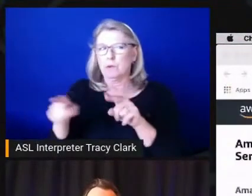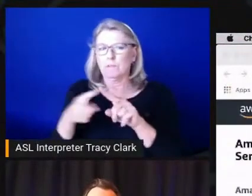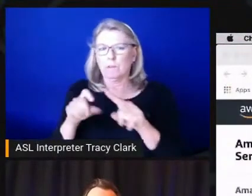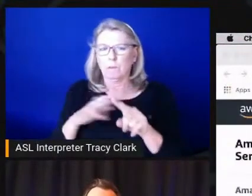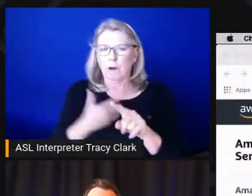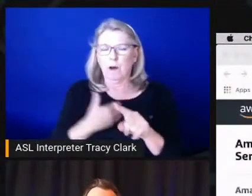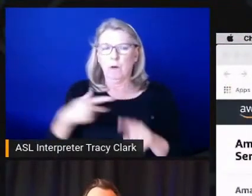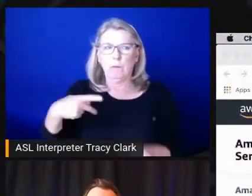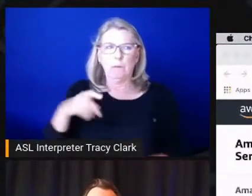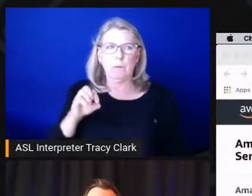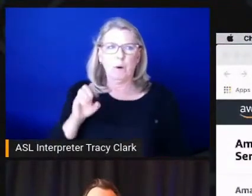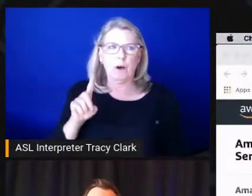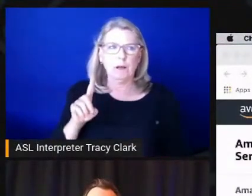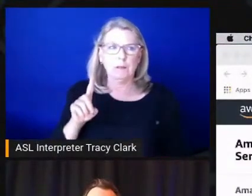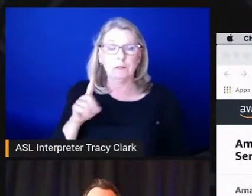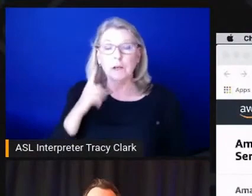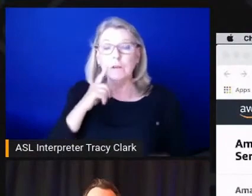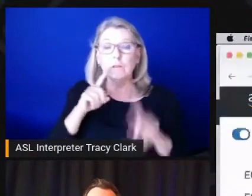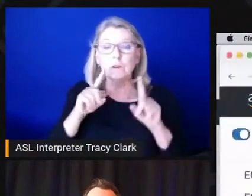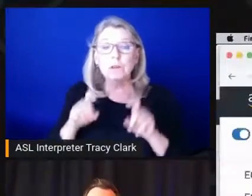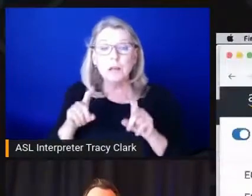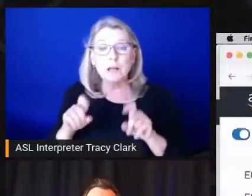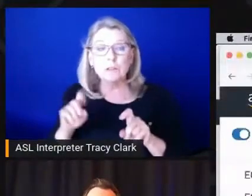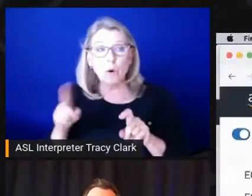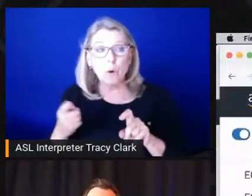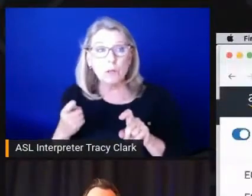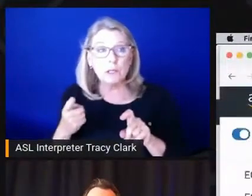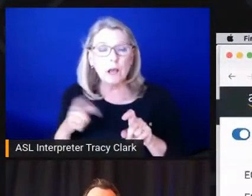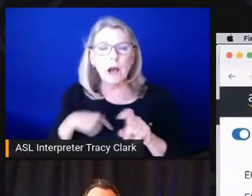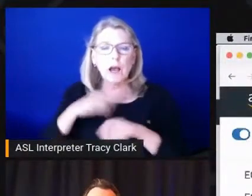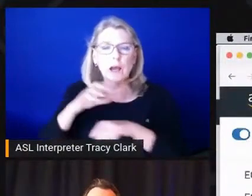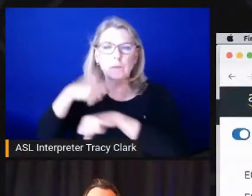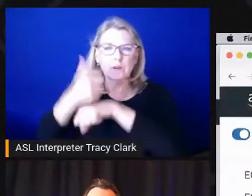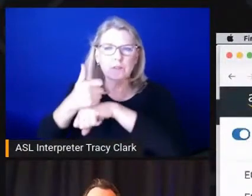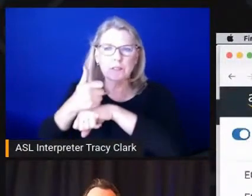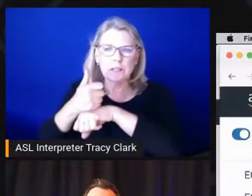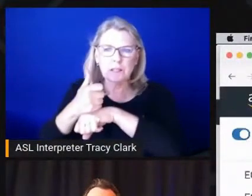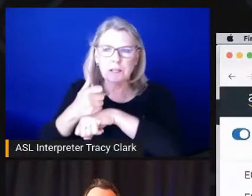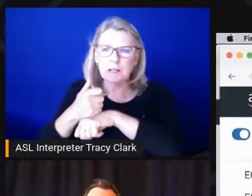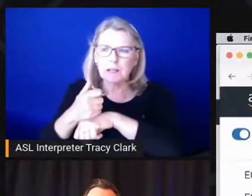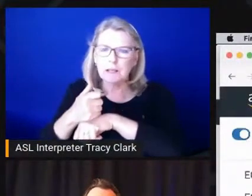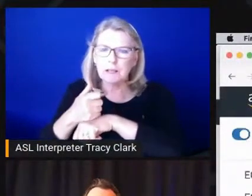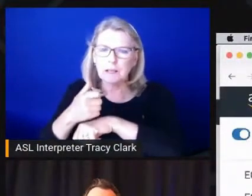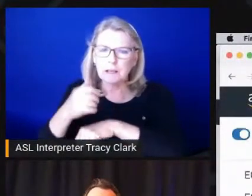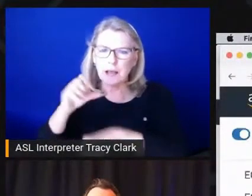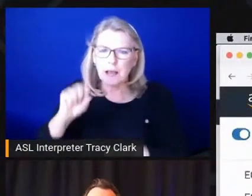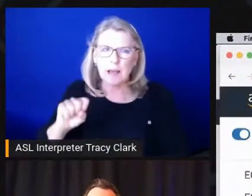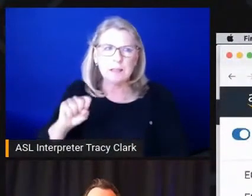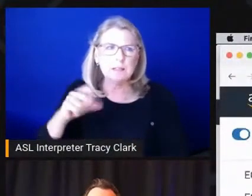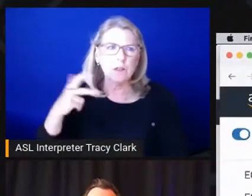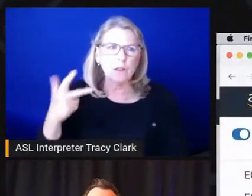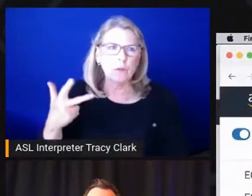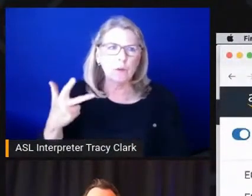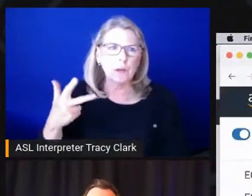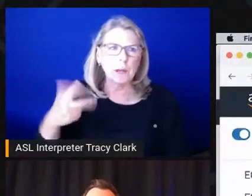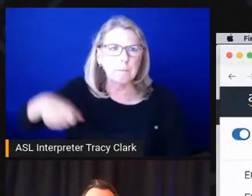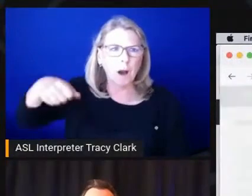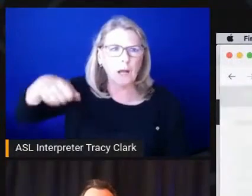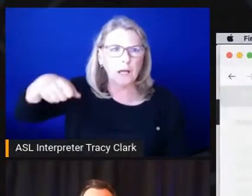for a test, I have provisioned an S3 bucket just in